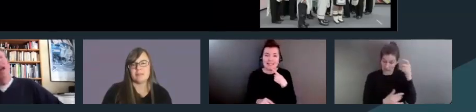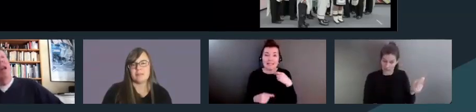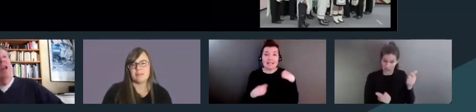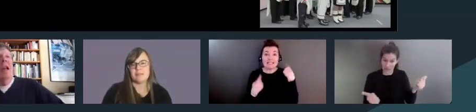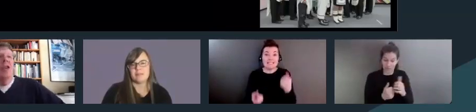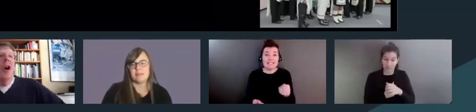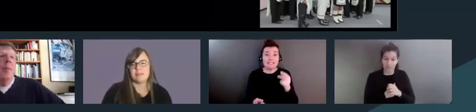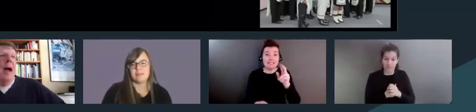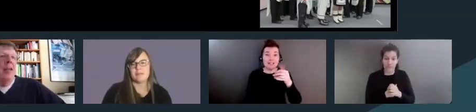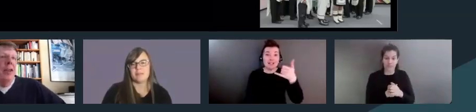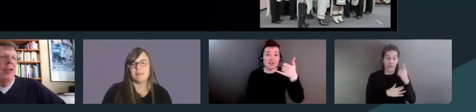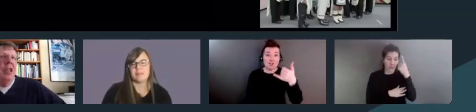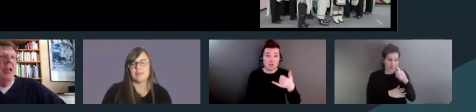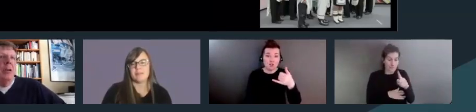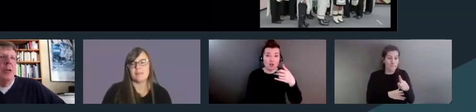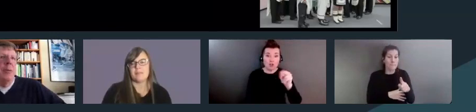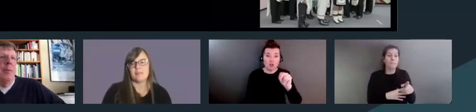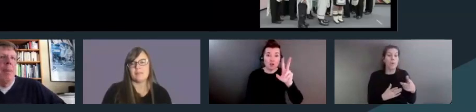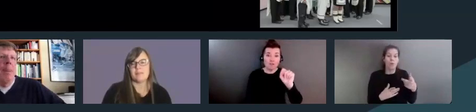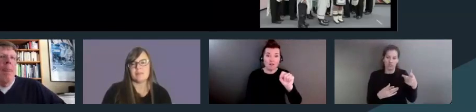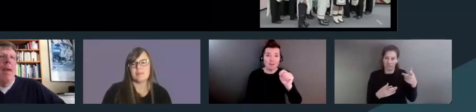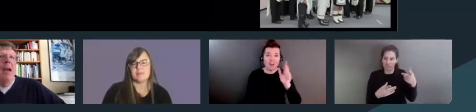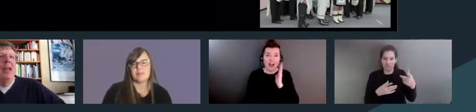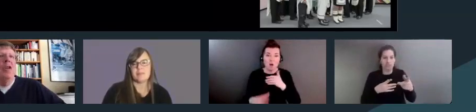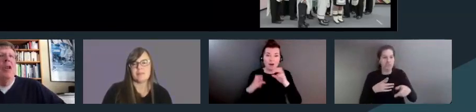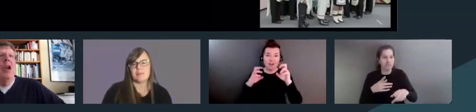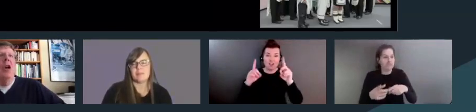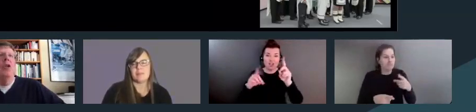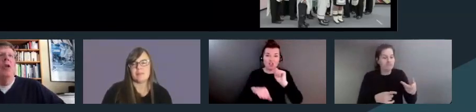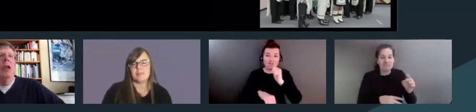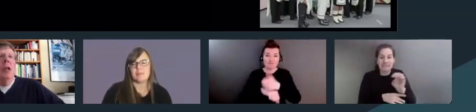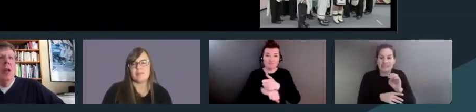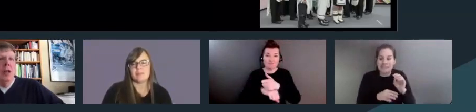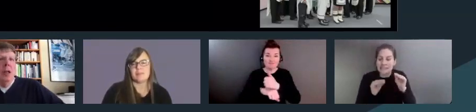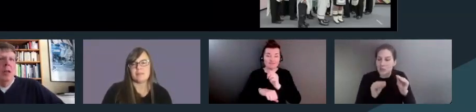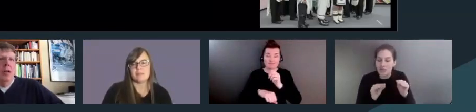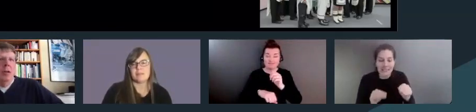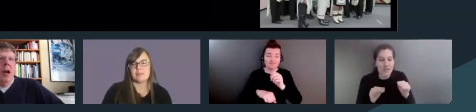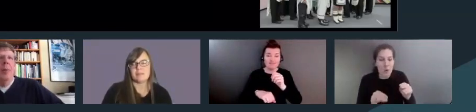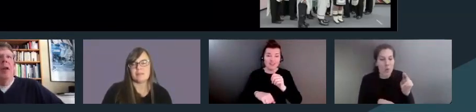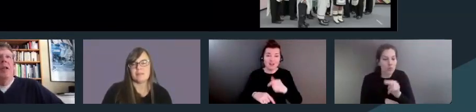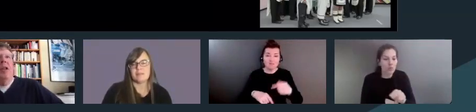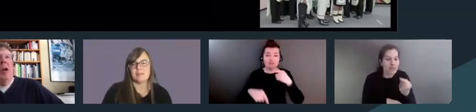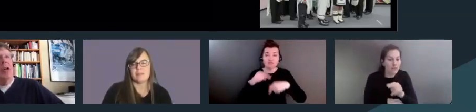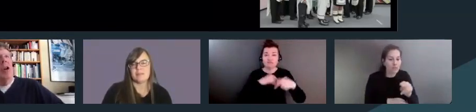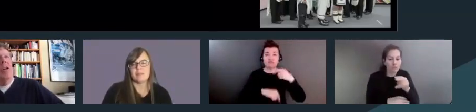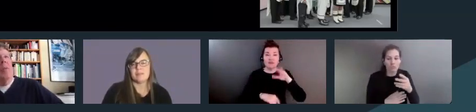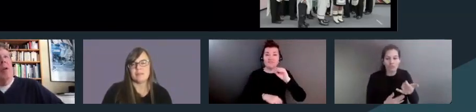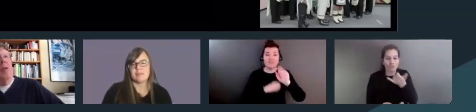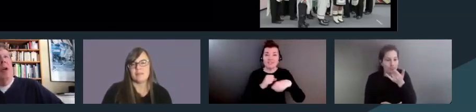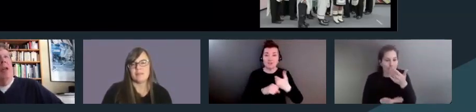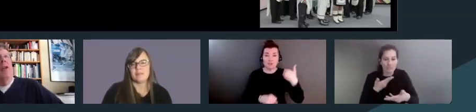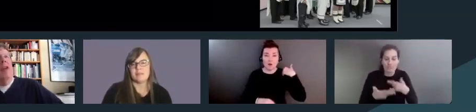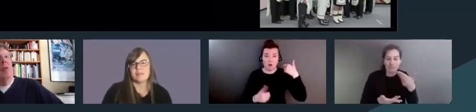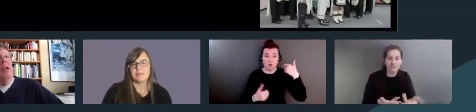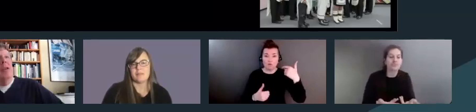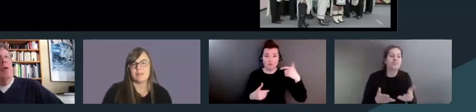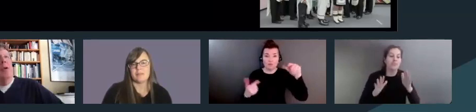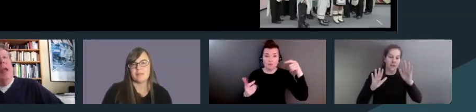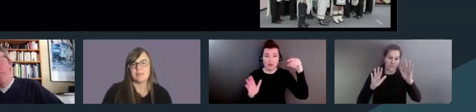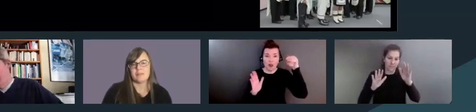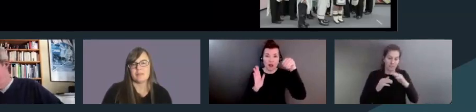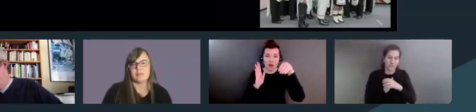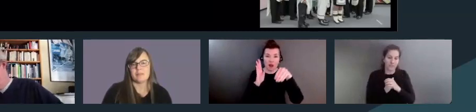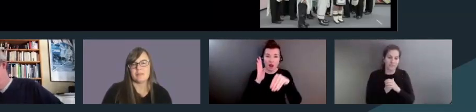Nunavut, education has gone back 50 years, i.e. to the time that Derek talked about when the federal